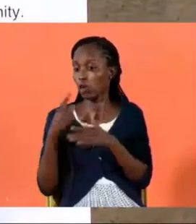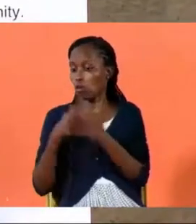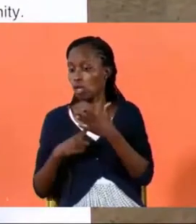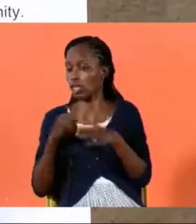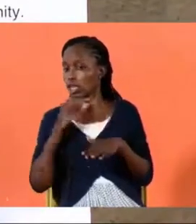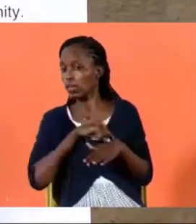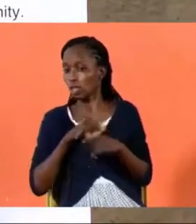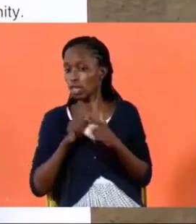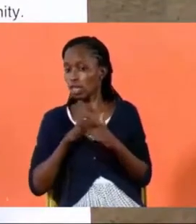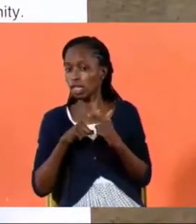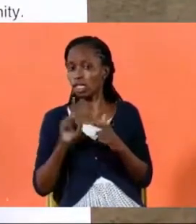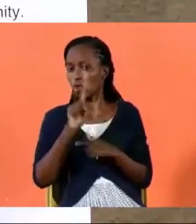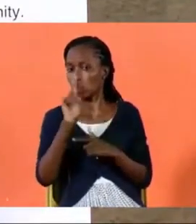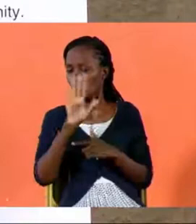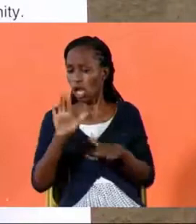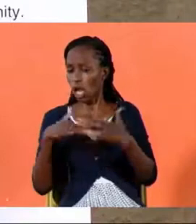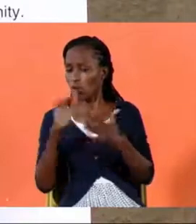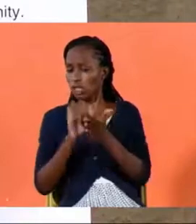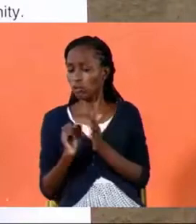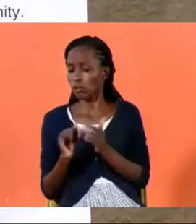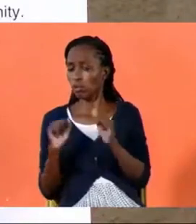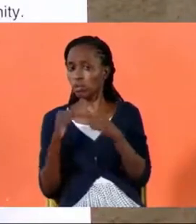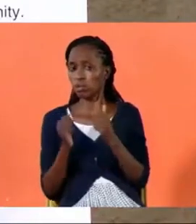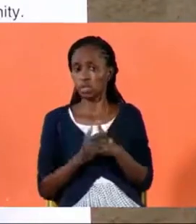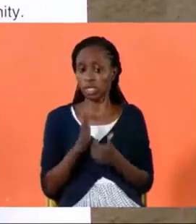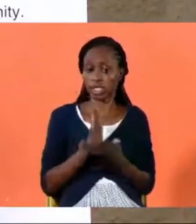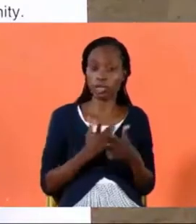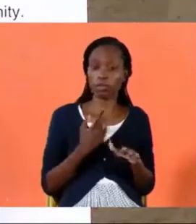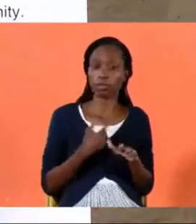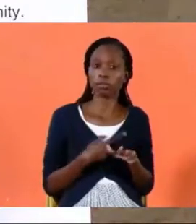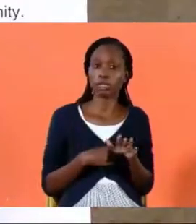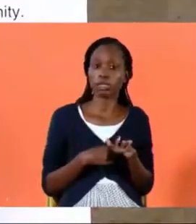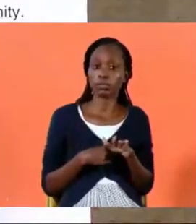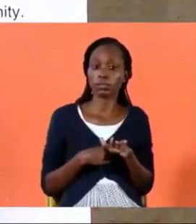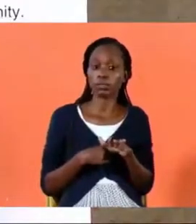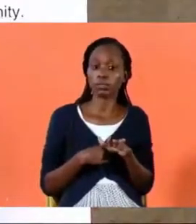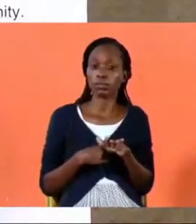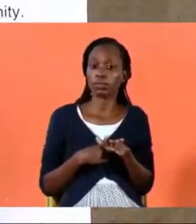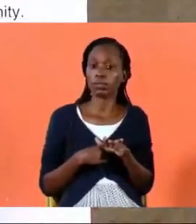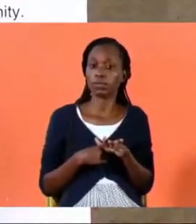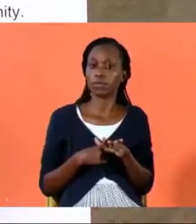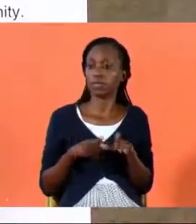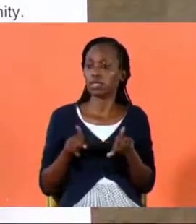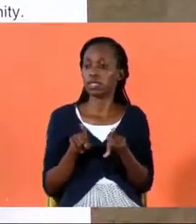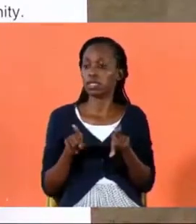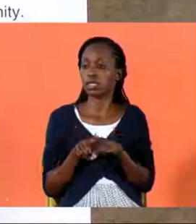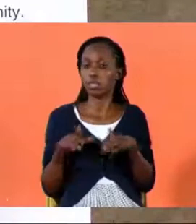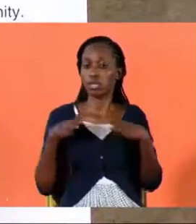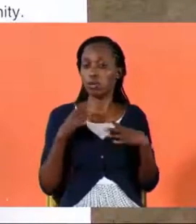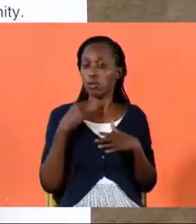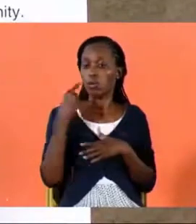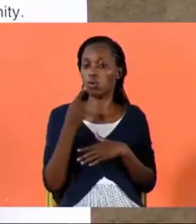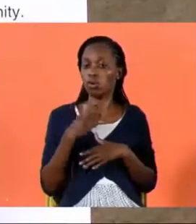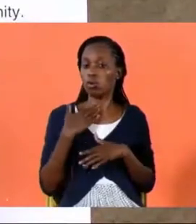Well, why and how is it happening, right? And sometimes it's even with those people who innocently just want to